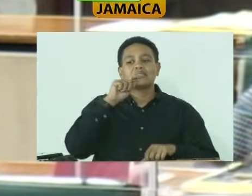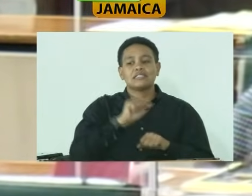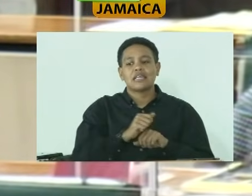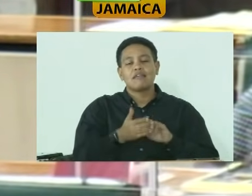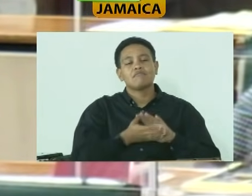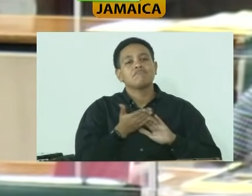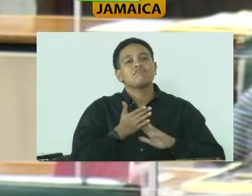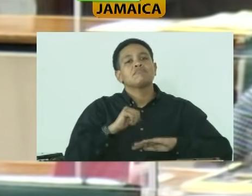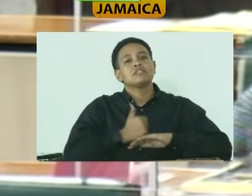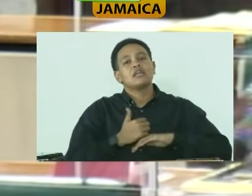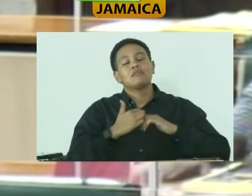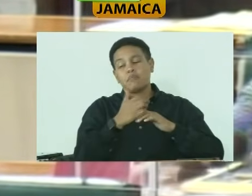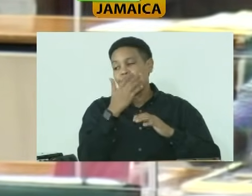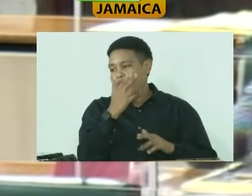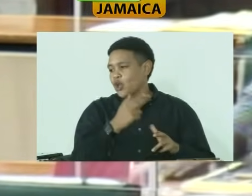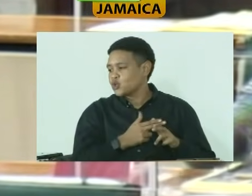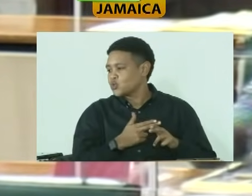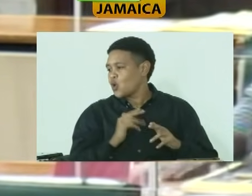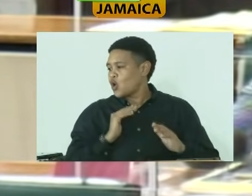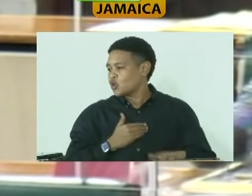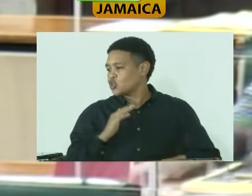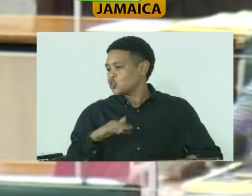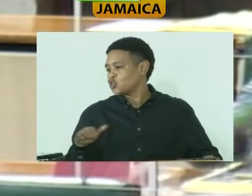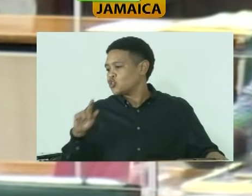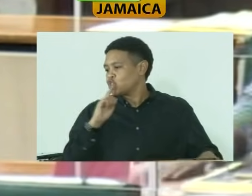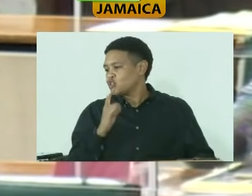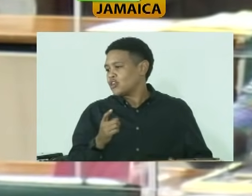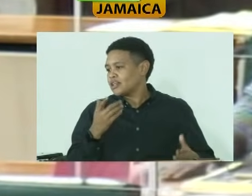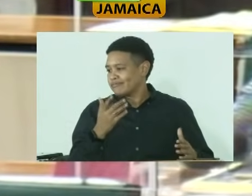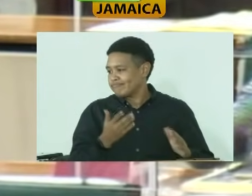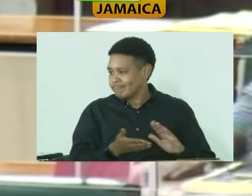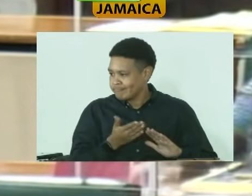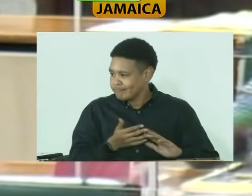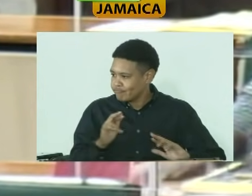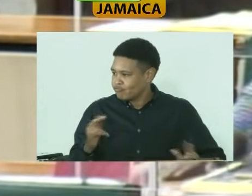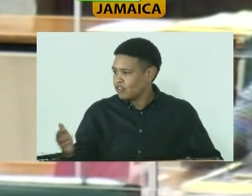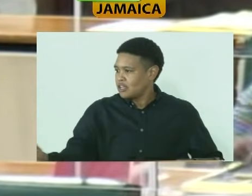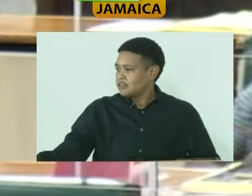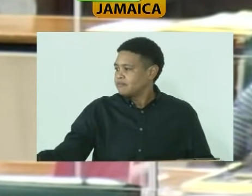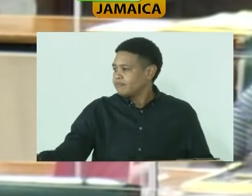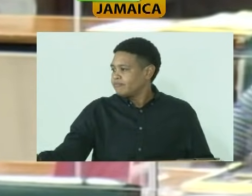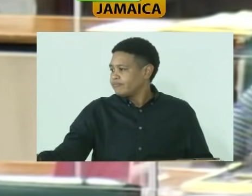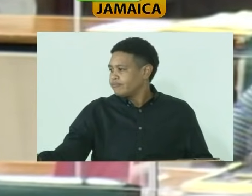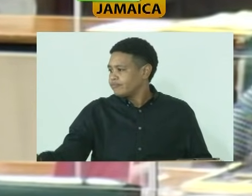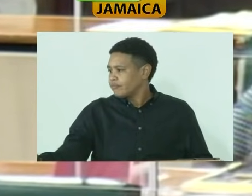the way, and our children are on the way to a better education.